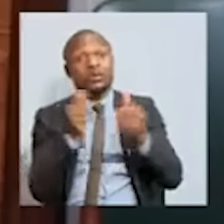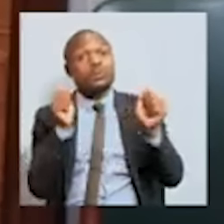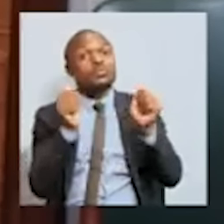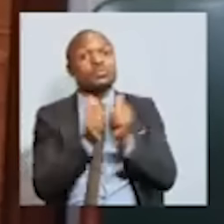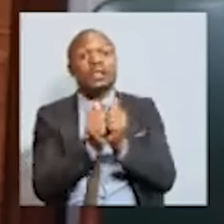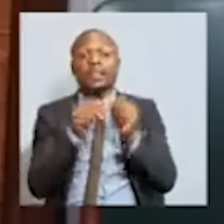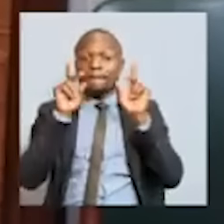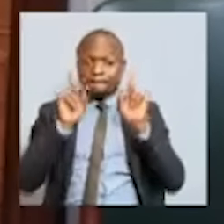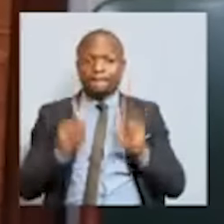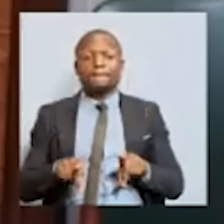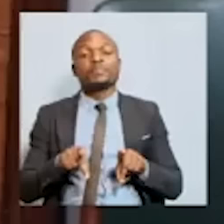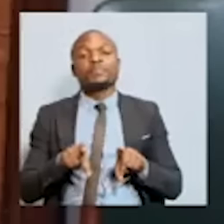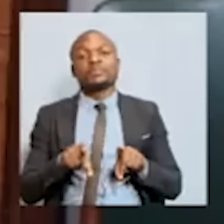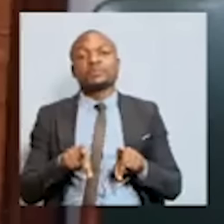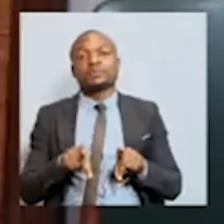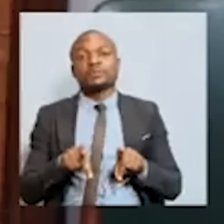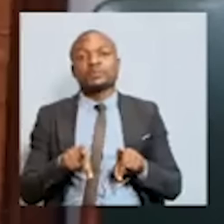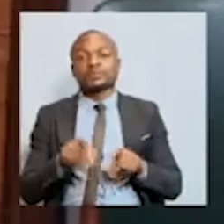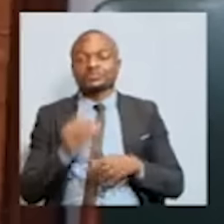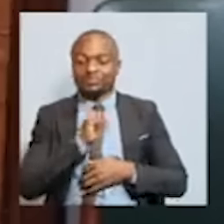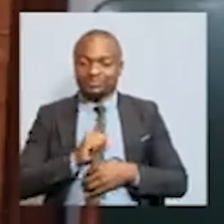physical